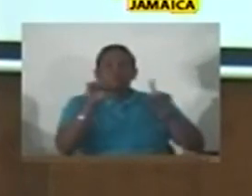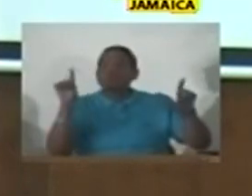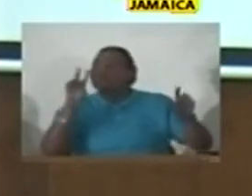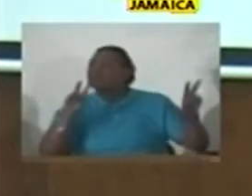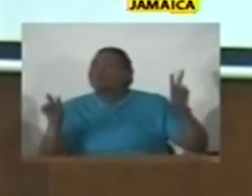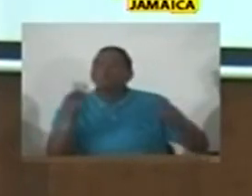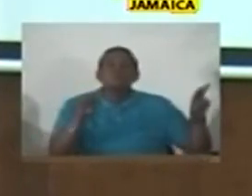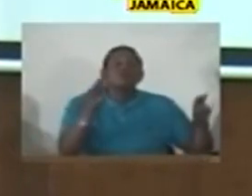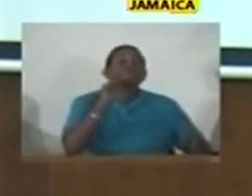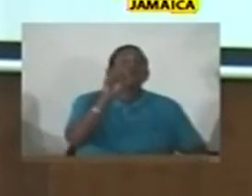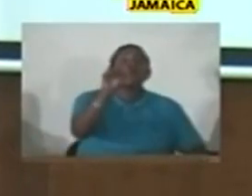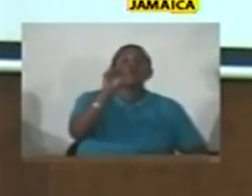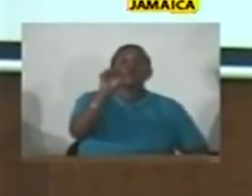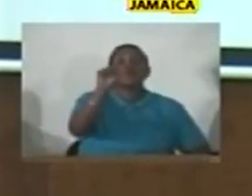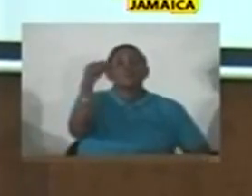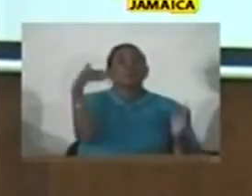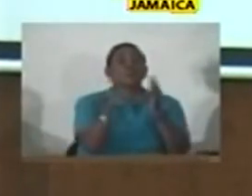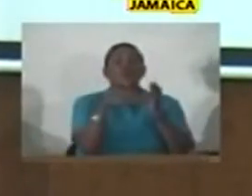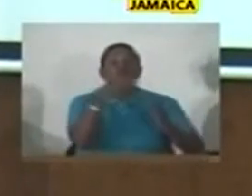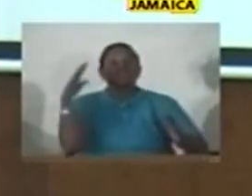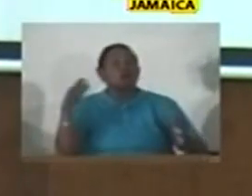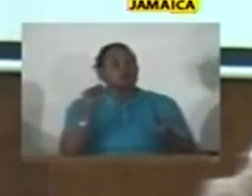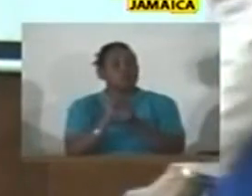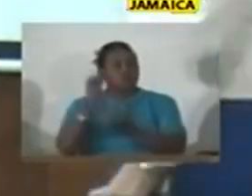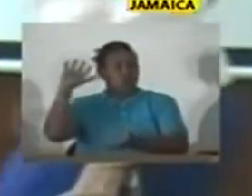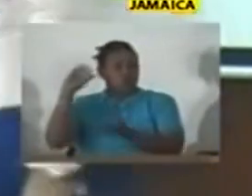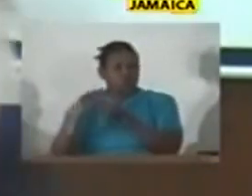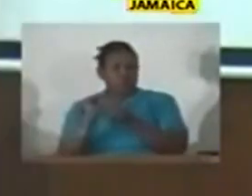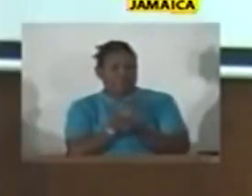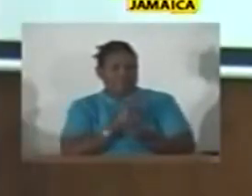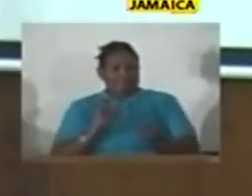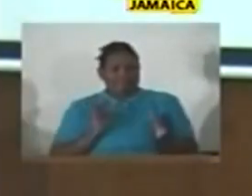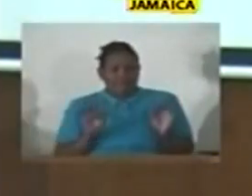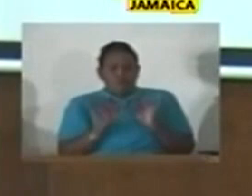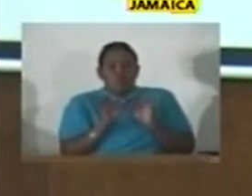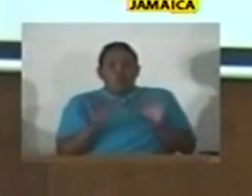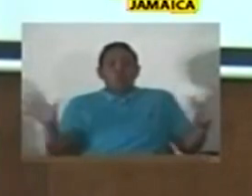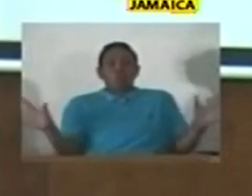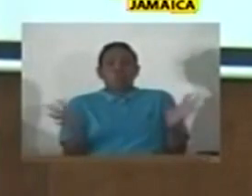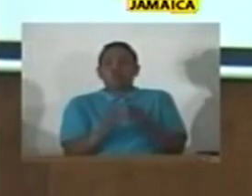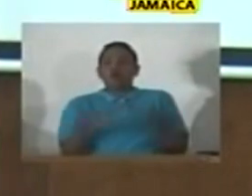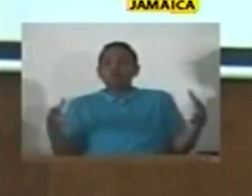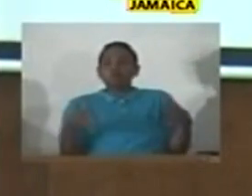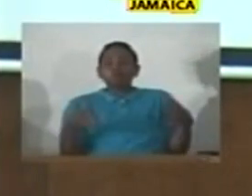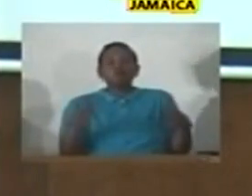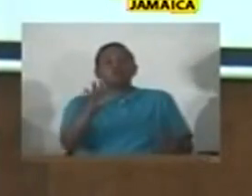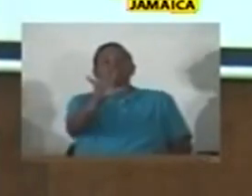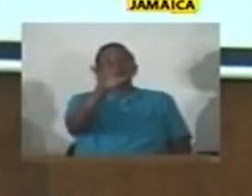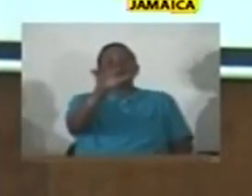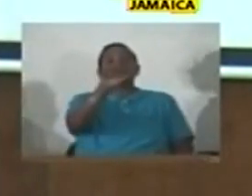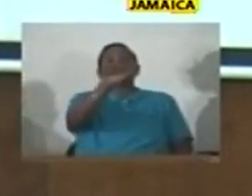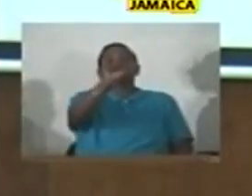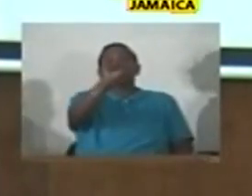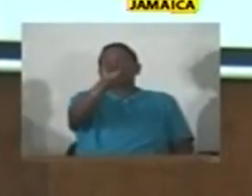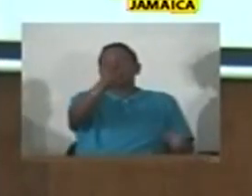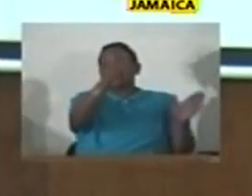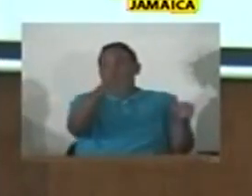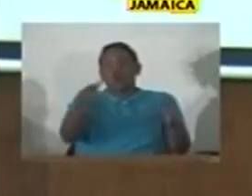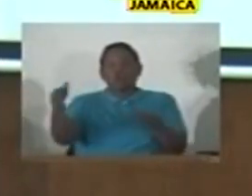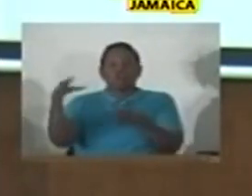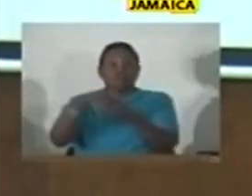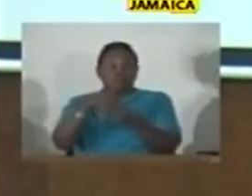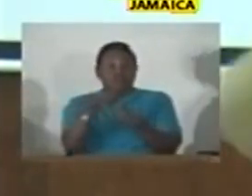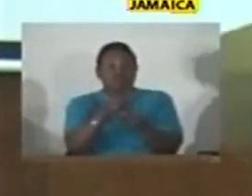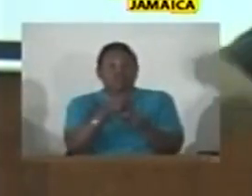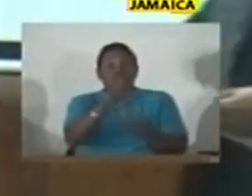220,000 farmers, with a total staff complement of 520 persons,